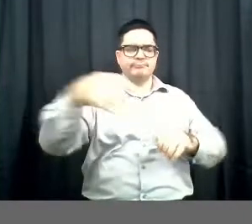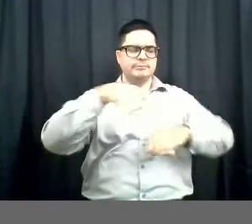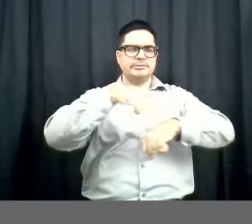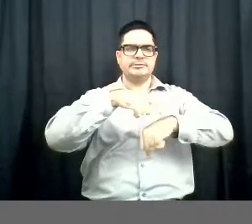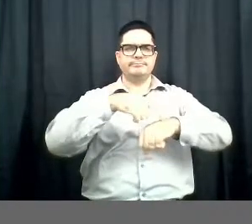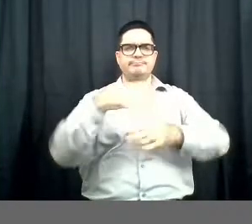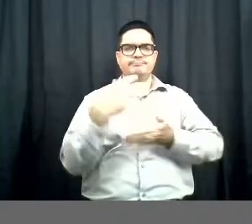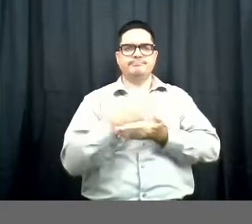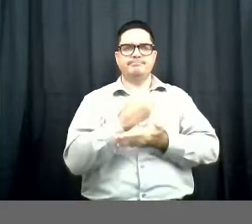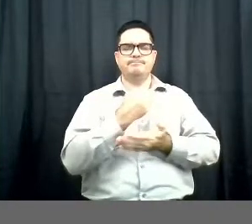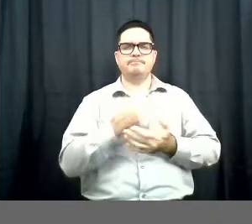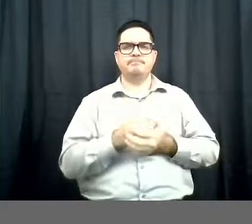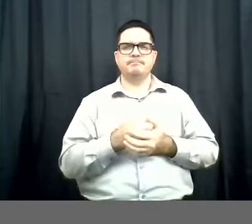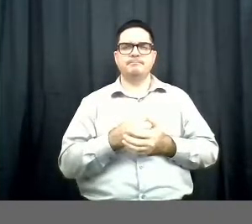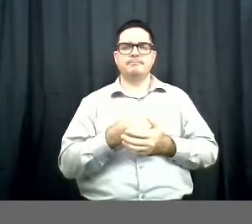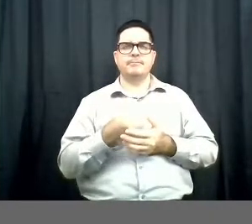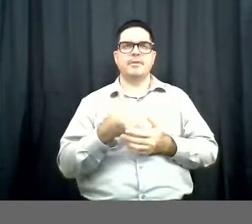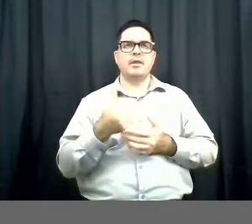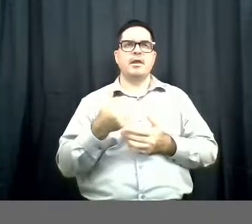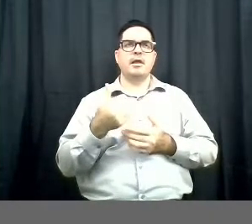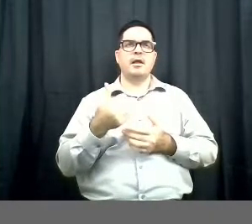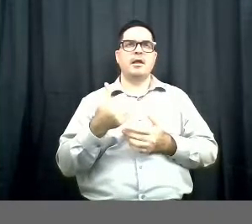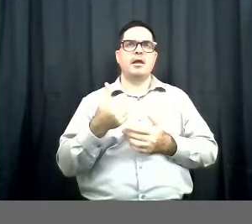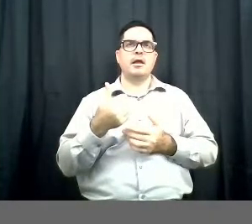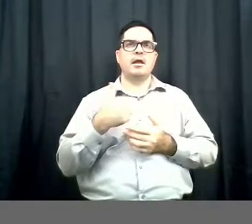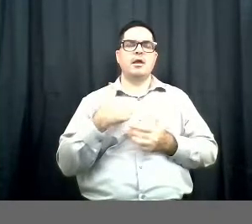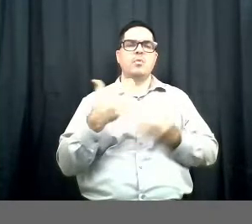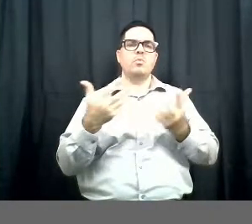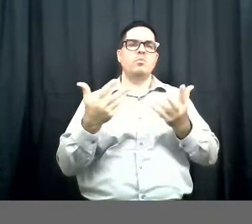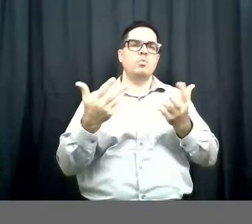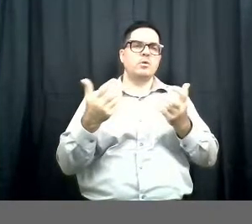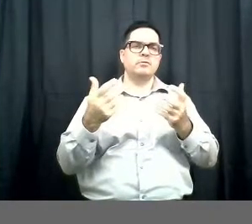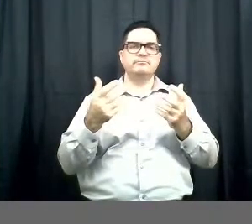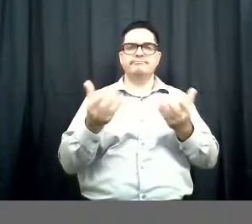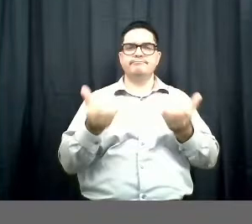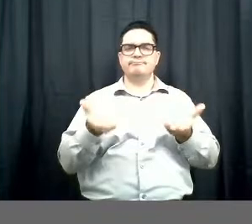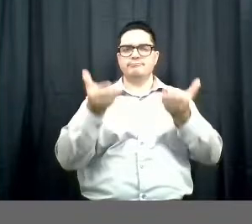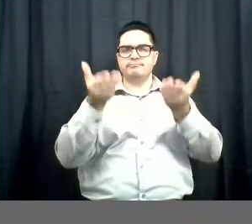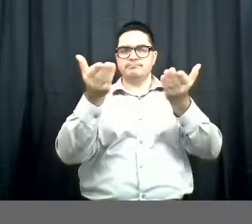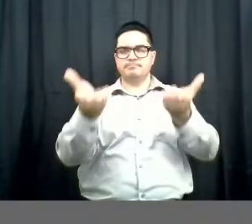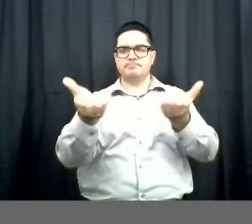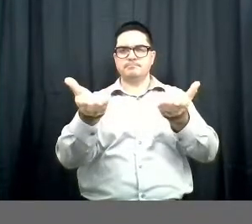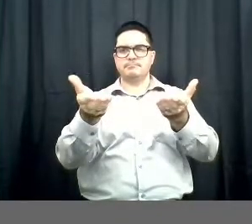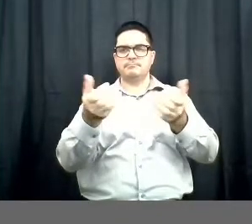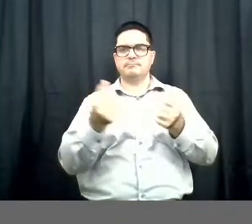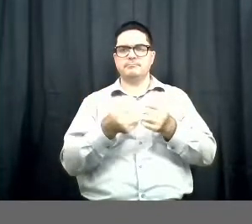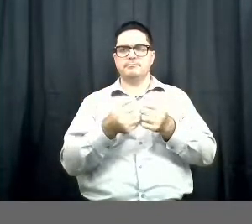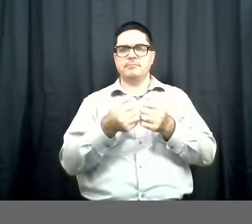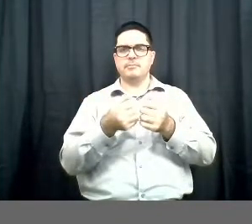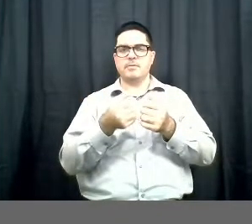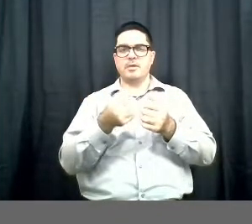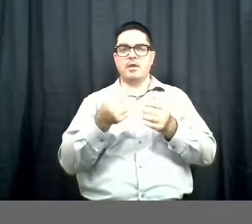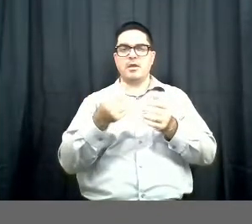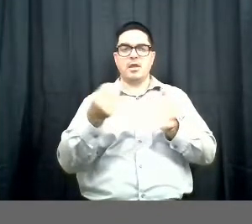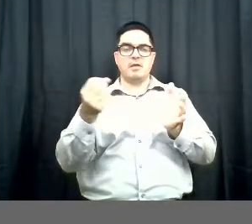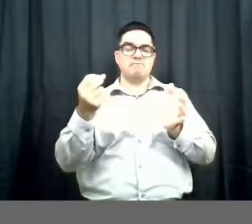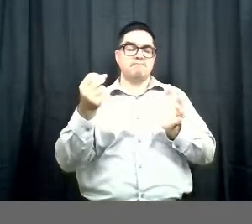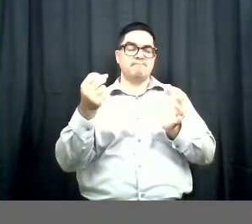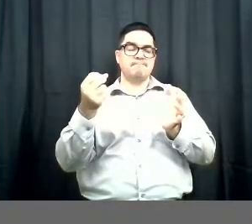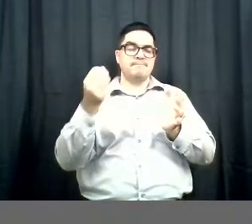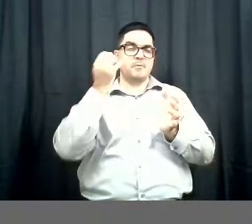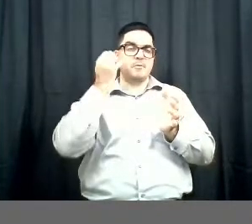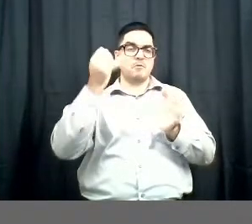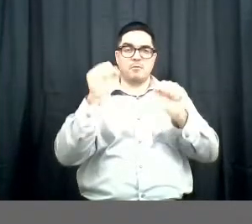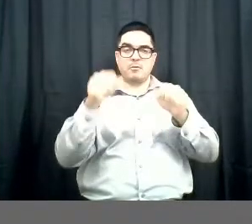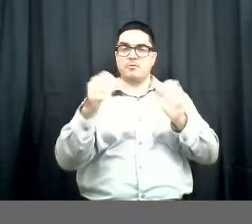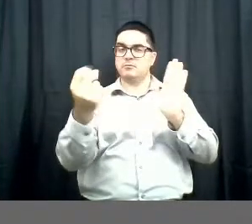I was prepared to bring today a motion to the board with regard to authorizing next